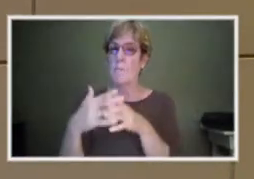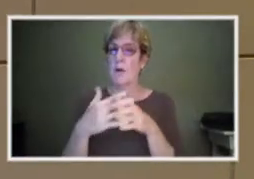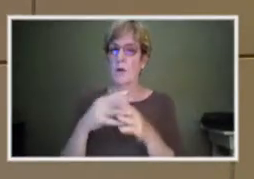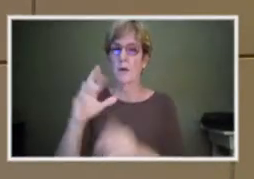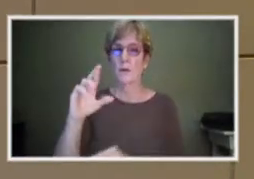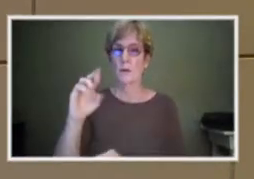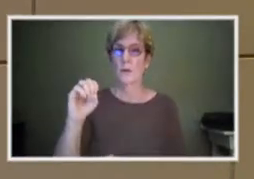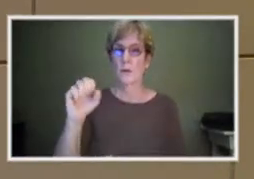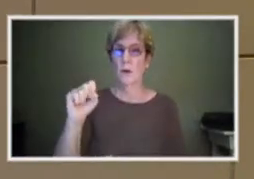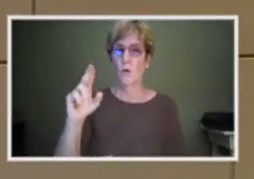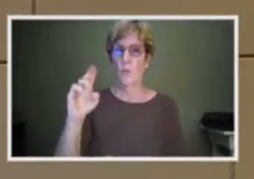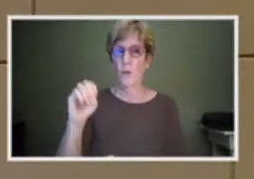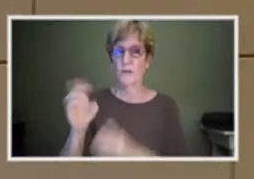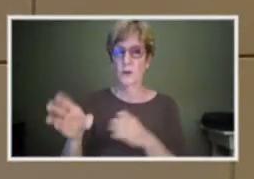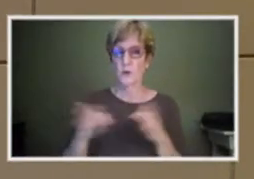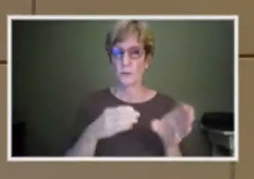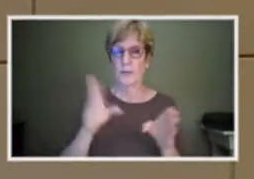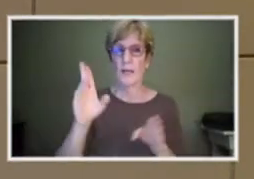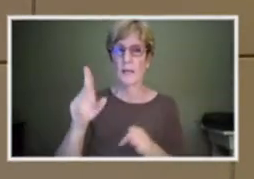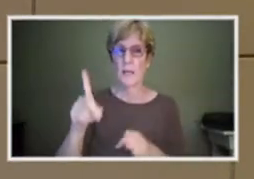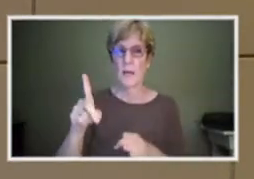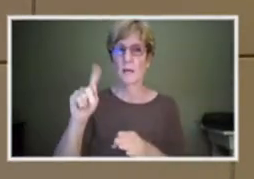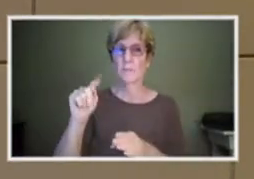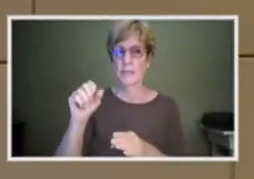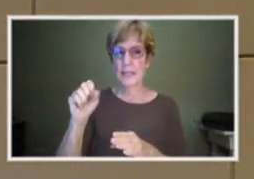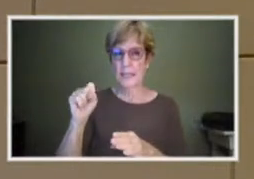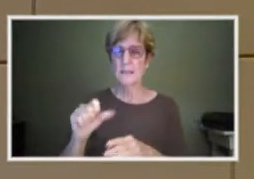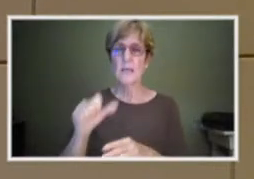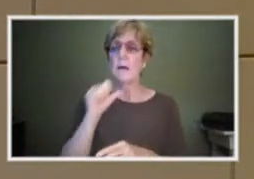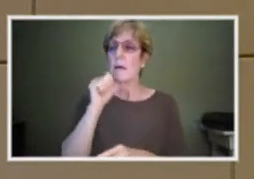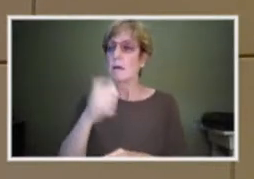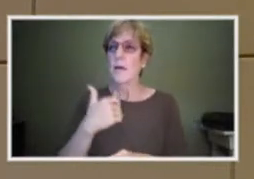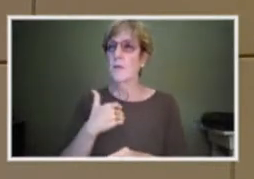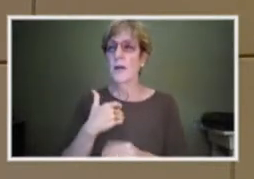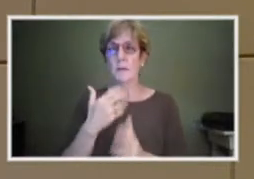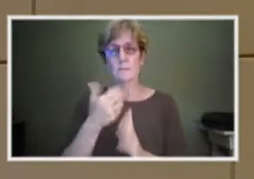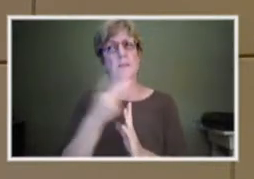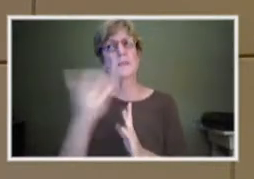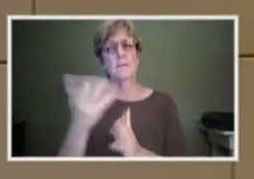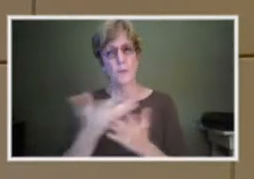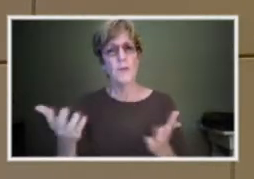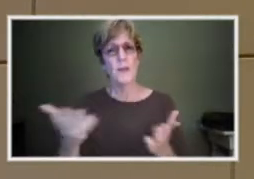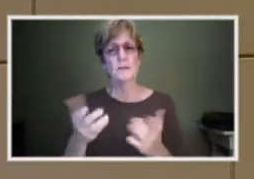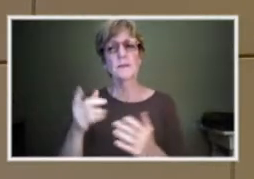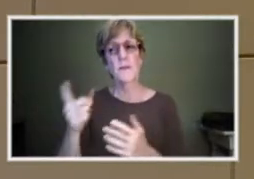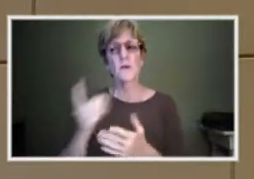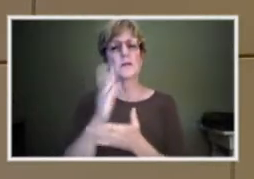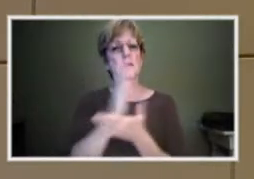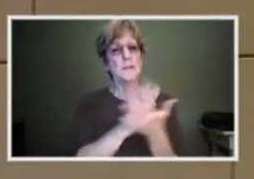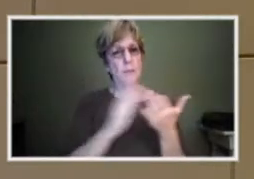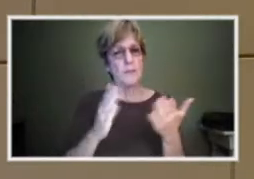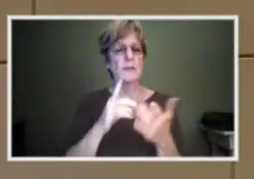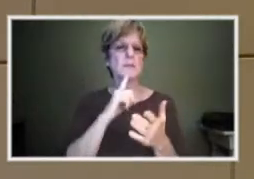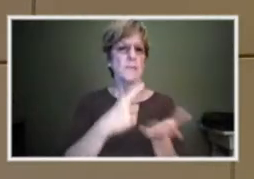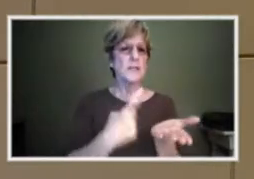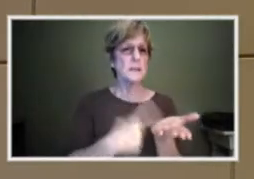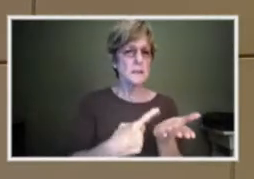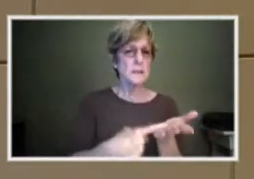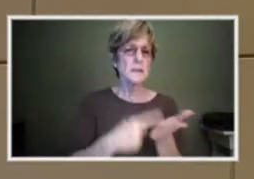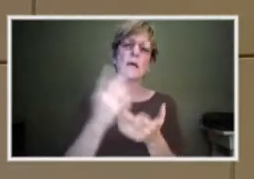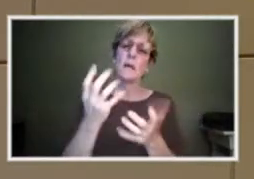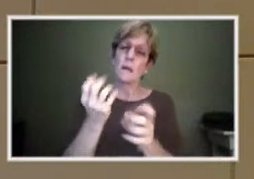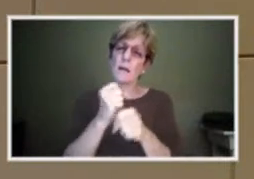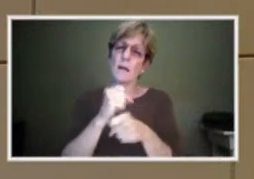Act update, so not necessarily that we have a number of items. There are some things that are being discussed, but we wanted to make sure that